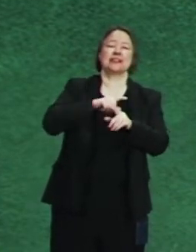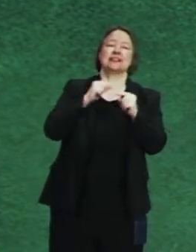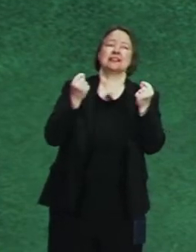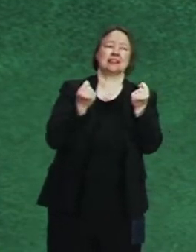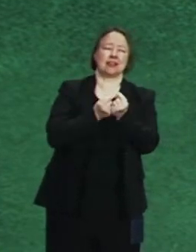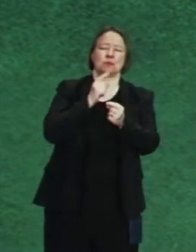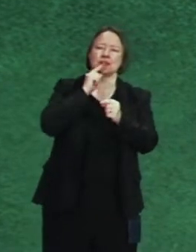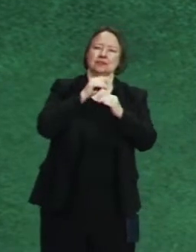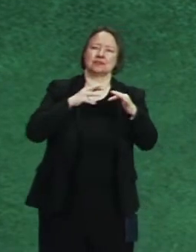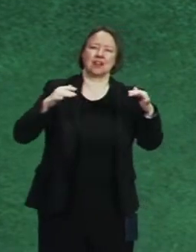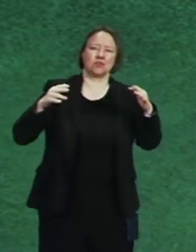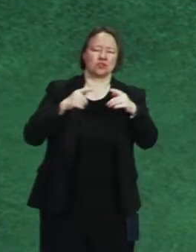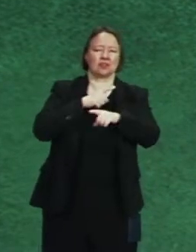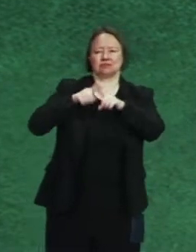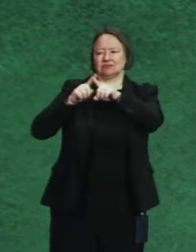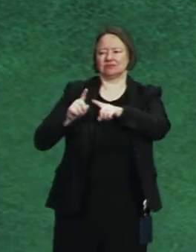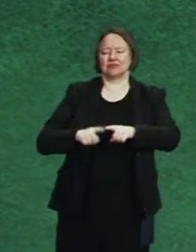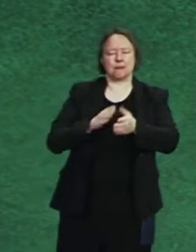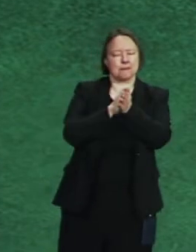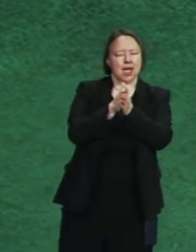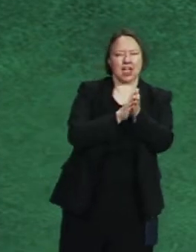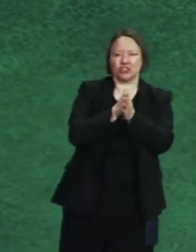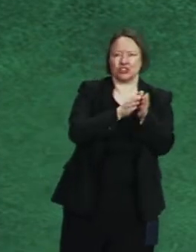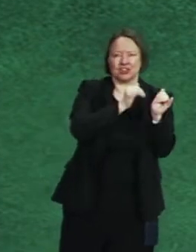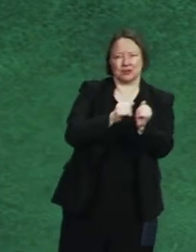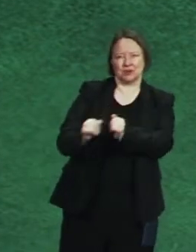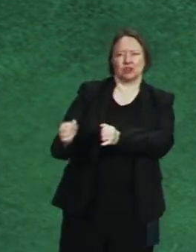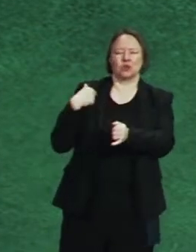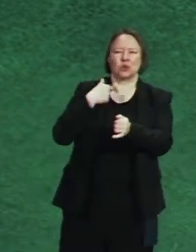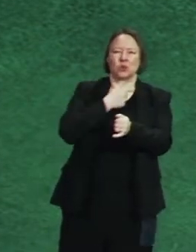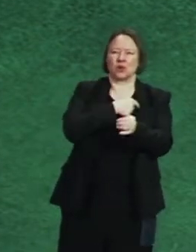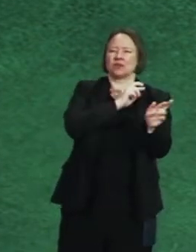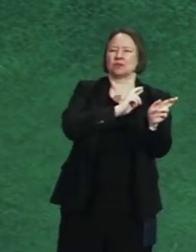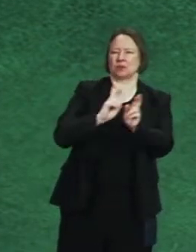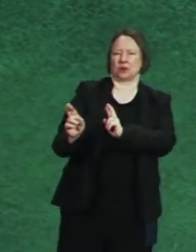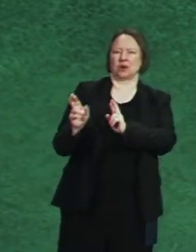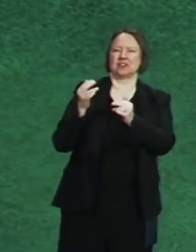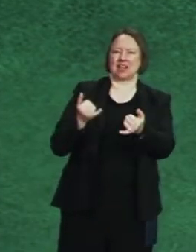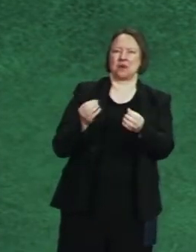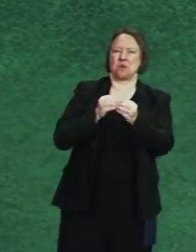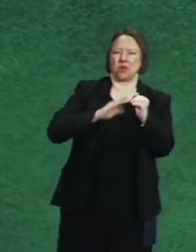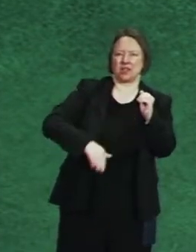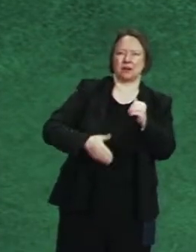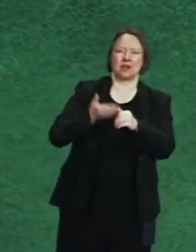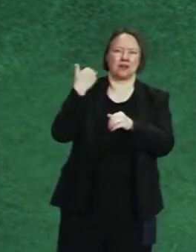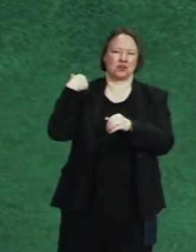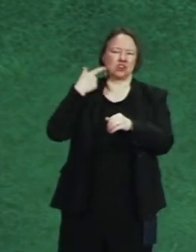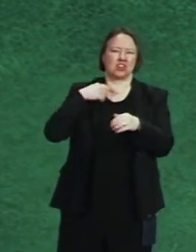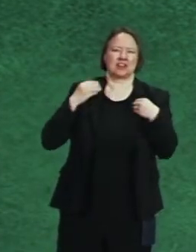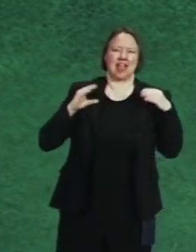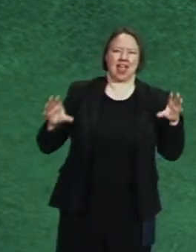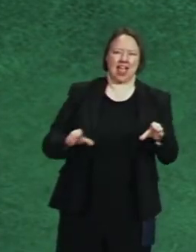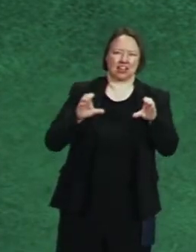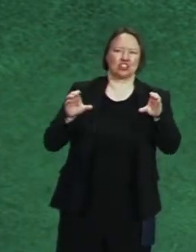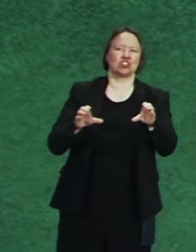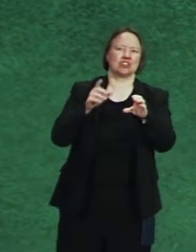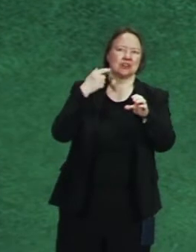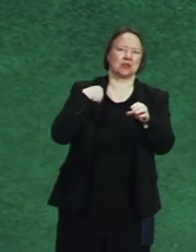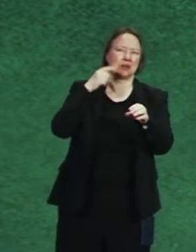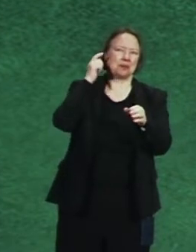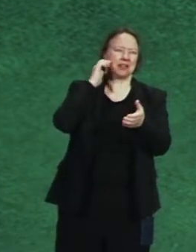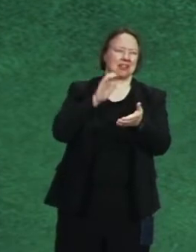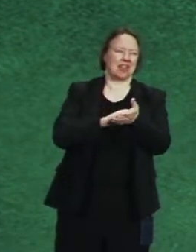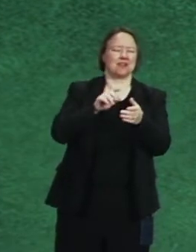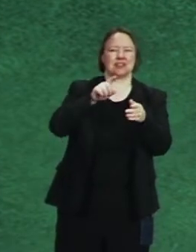of diversified, skilled, and passionate individuals, we are poised now more than ever to take actions, and we believe the time to act is